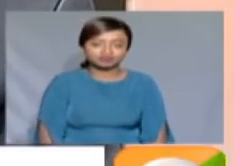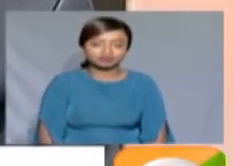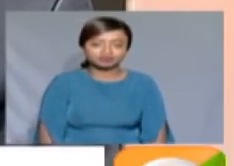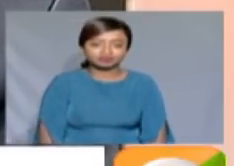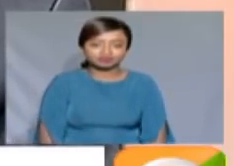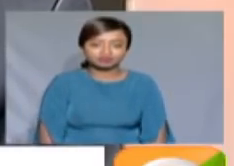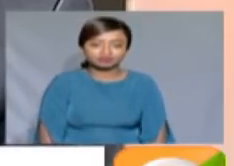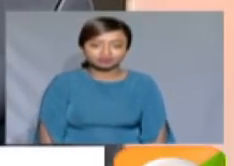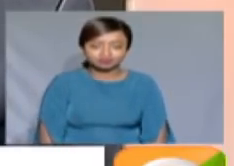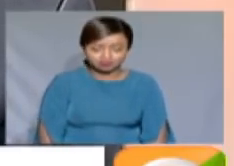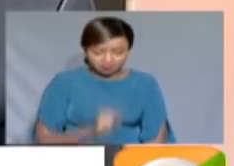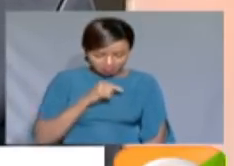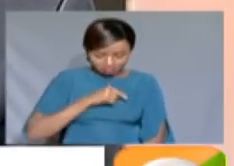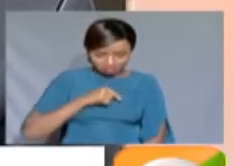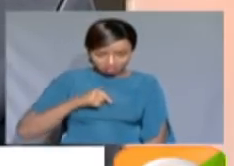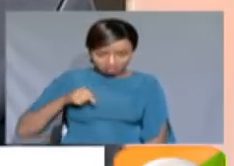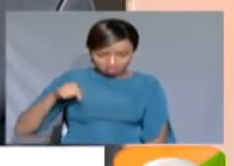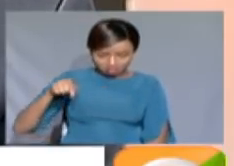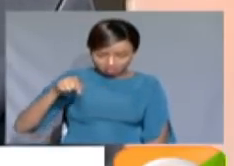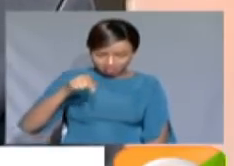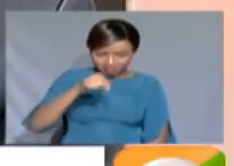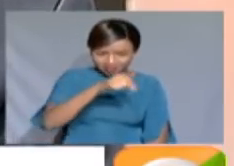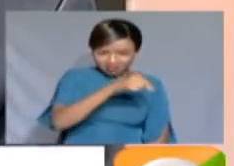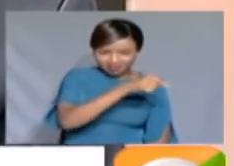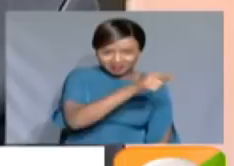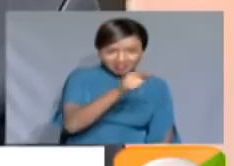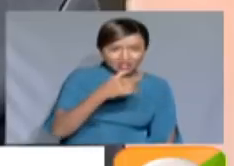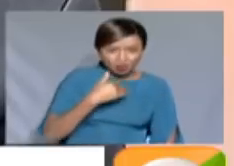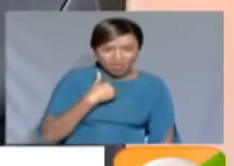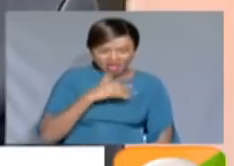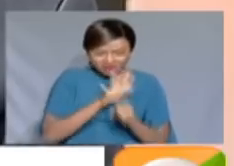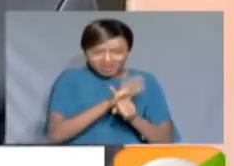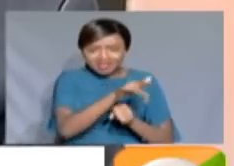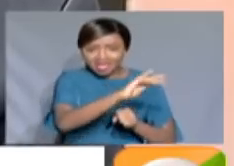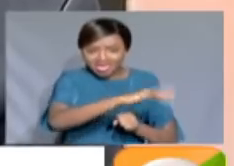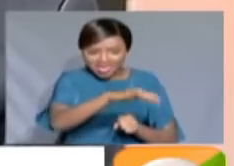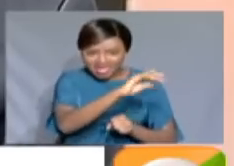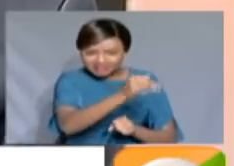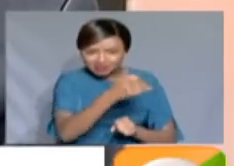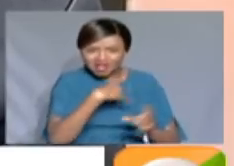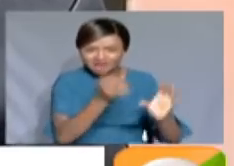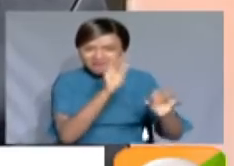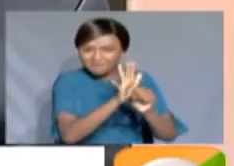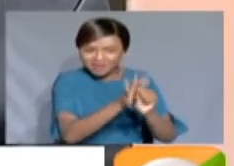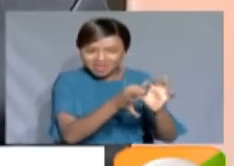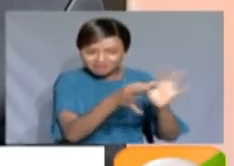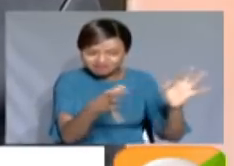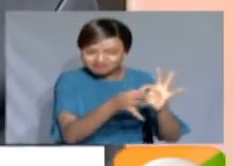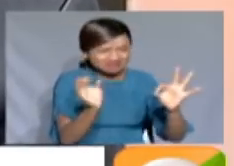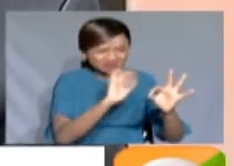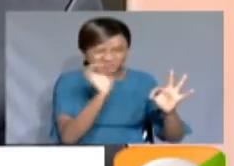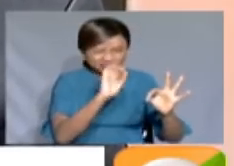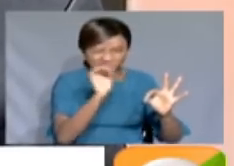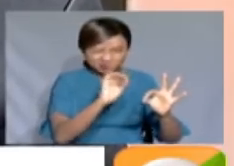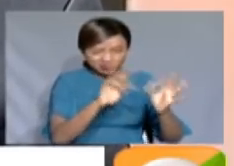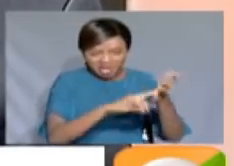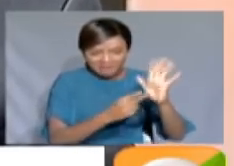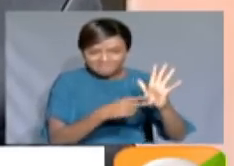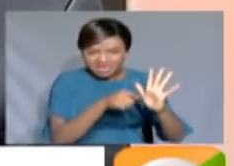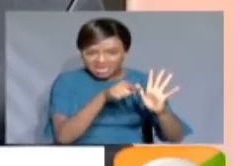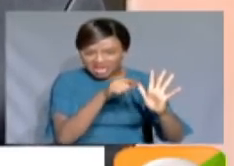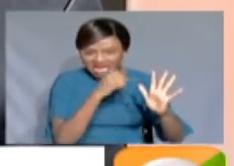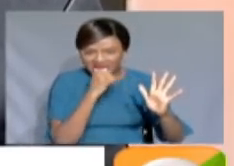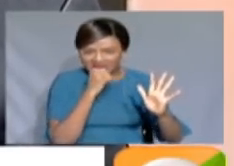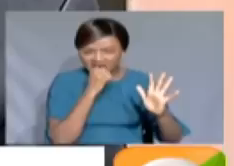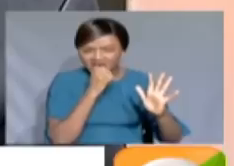We deliberately did not put a lot of interchanges within town, because if we did that, then you're going to congest the town instead